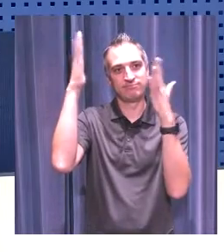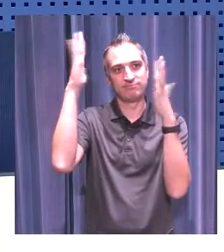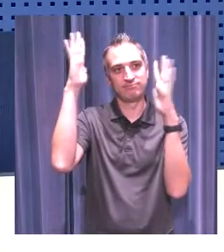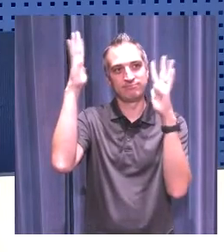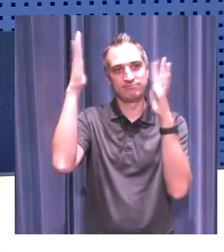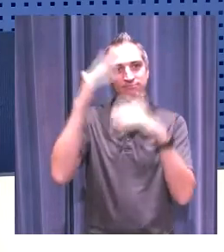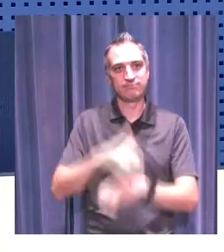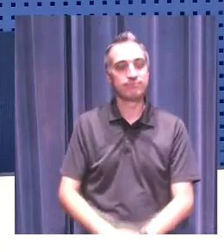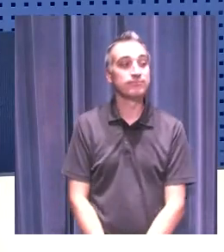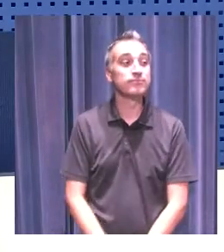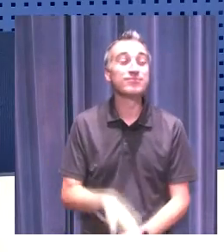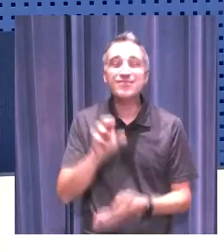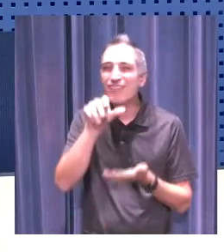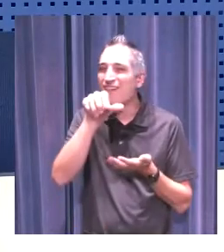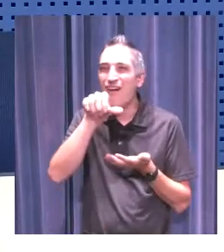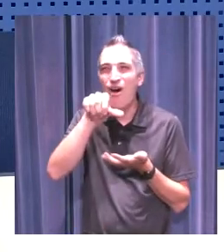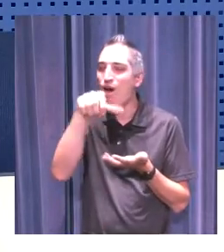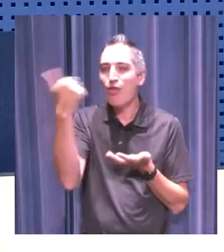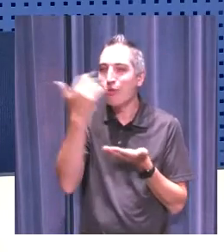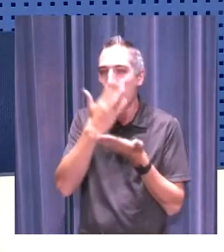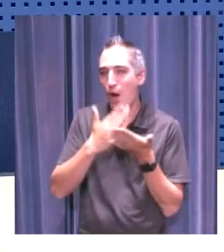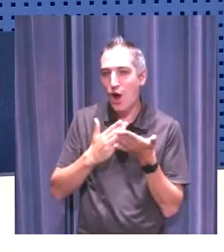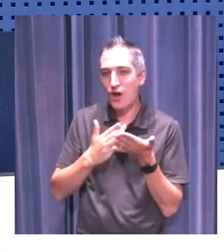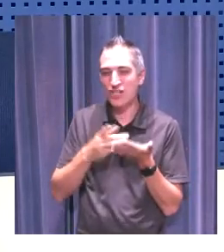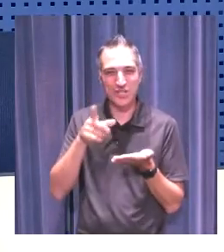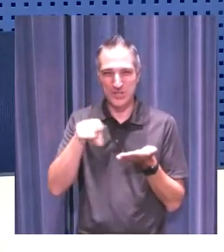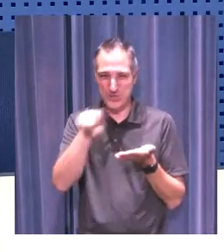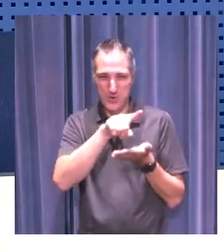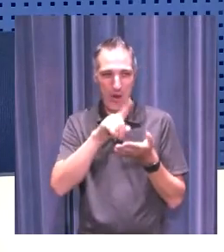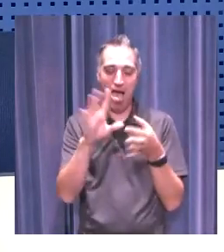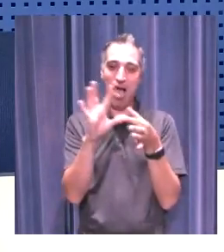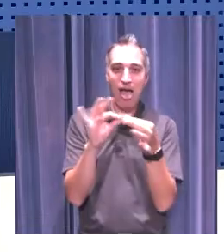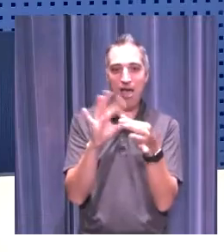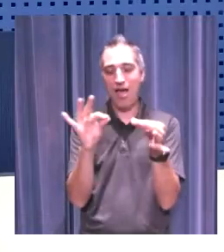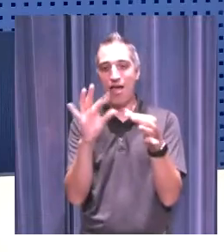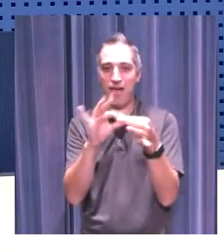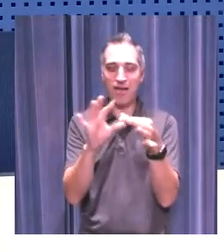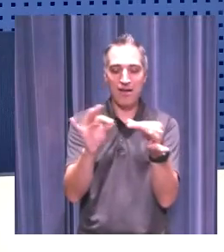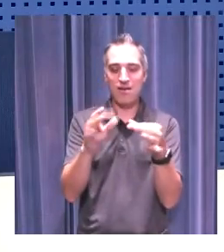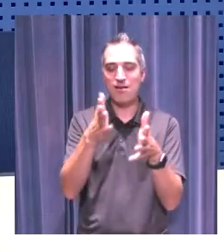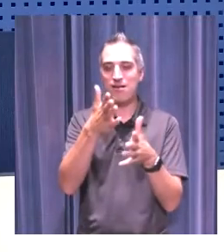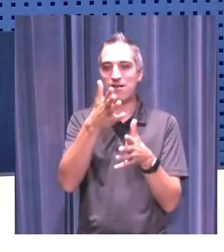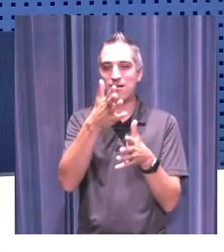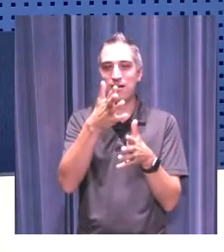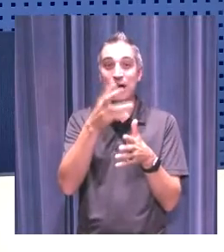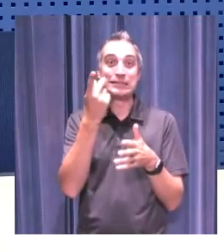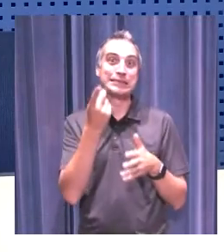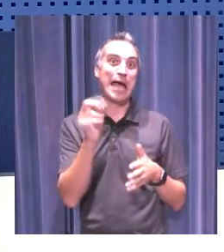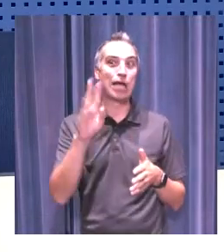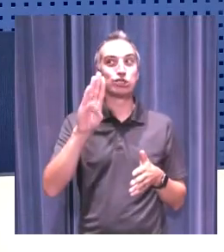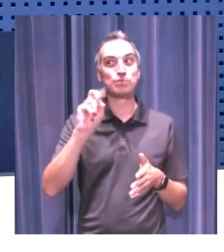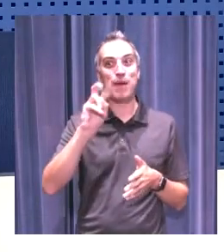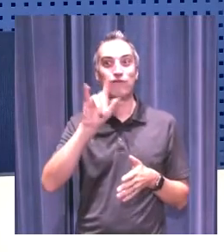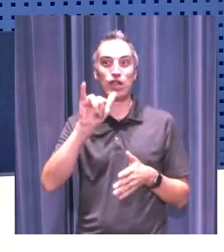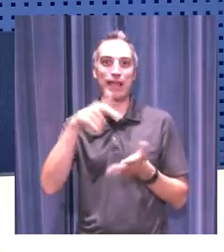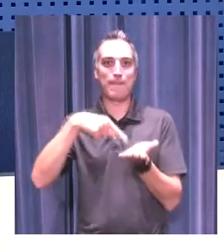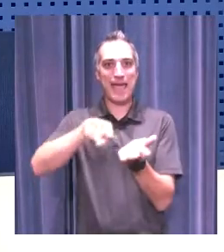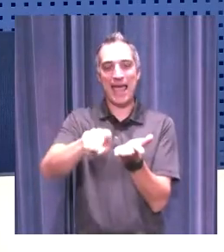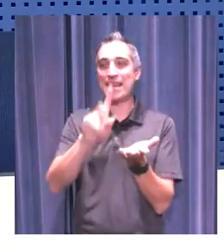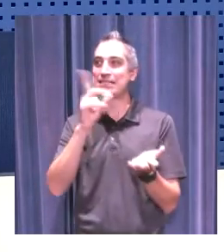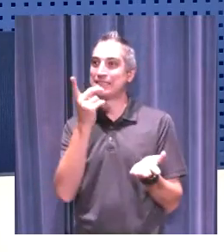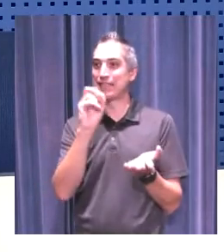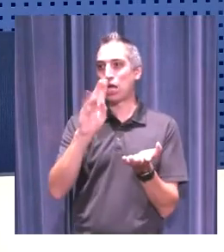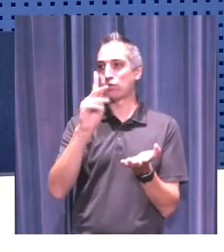But the other part of it is that y'all keep saying this is what Dr. Beverly got paid.